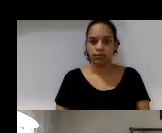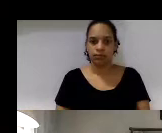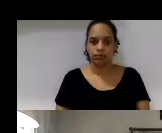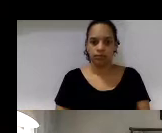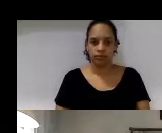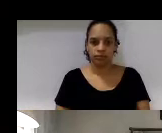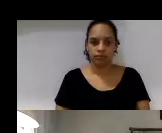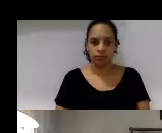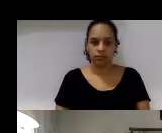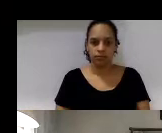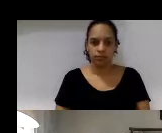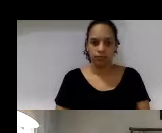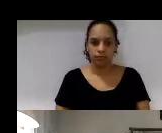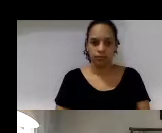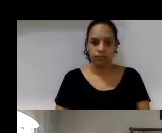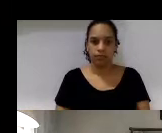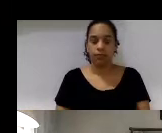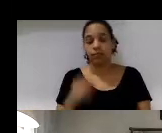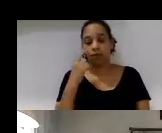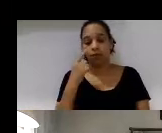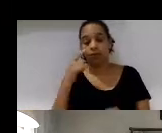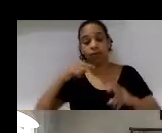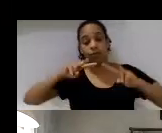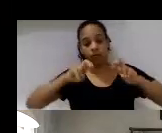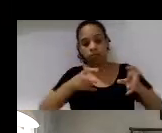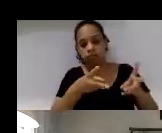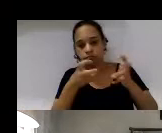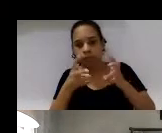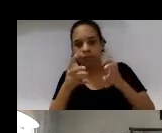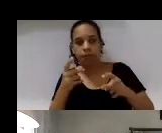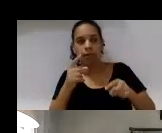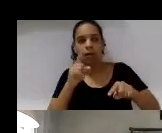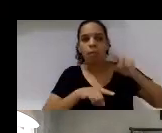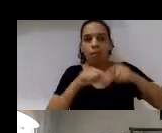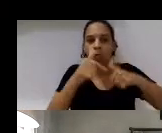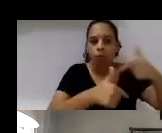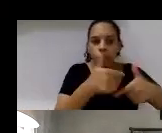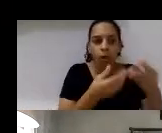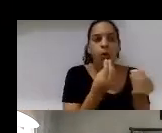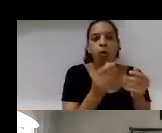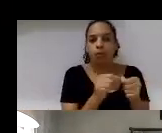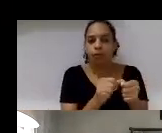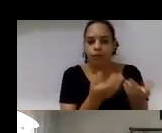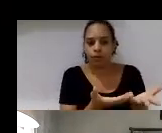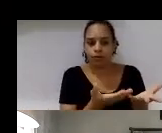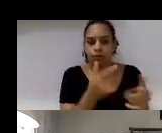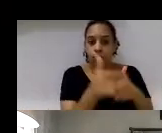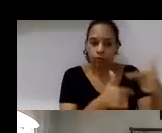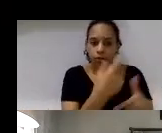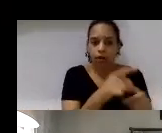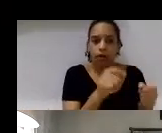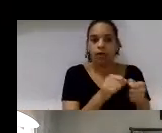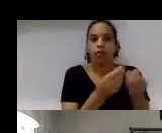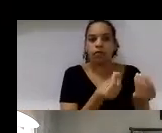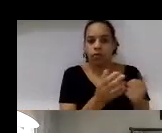itself and reproduce the massive impoverished proletarians it needed to exploit. This relation, cheap